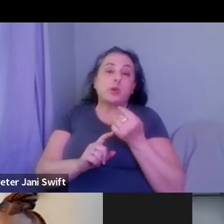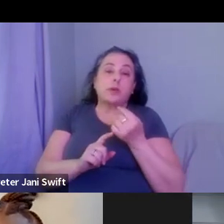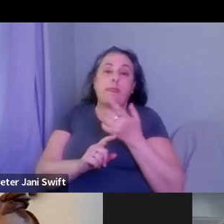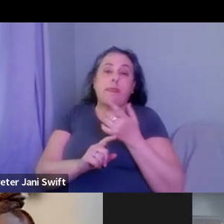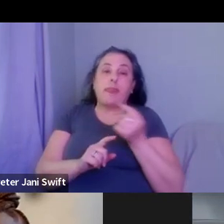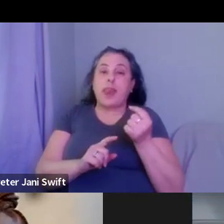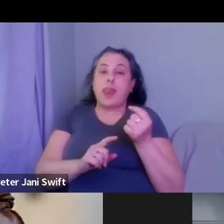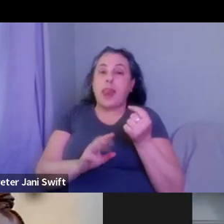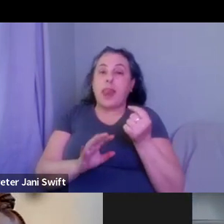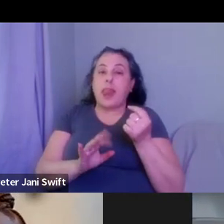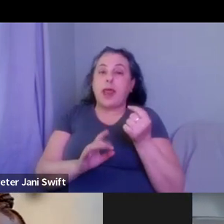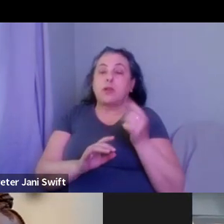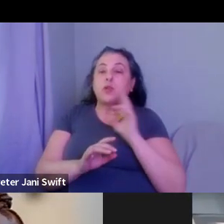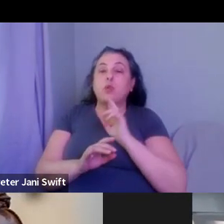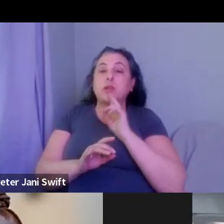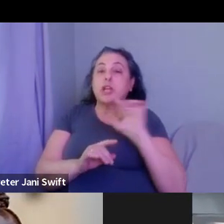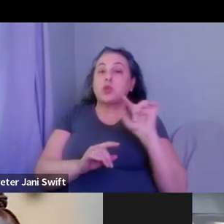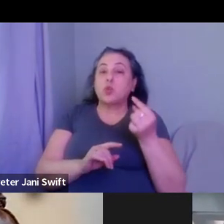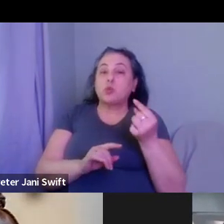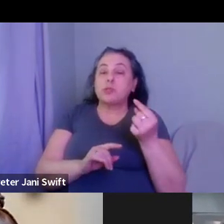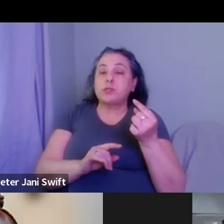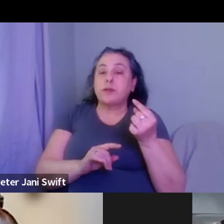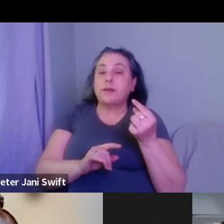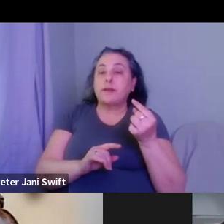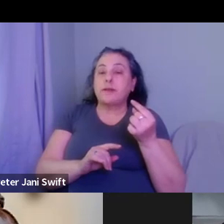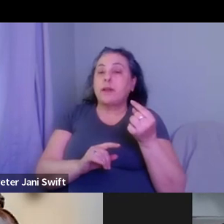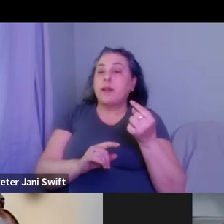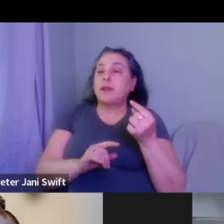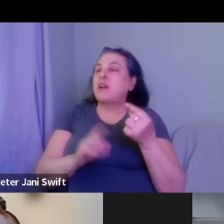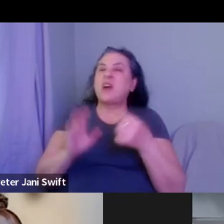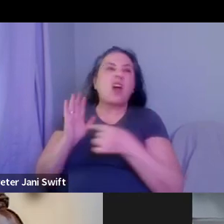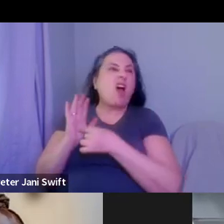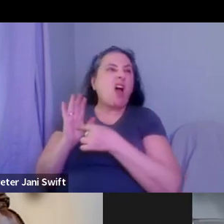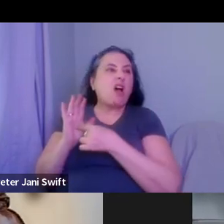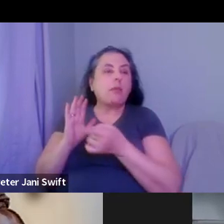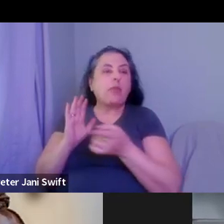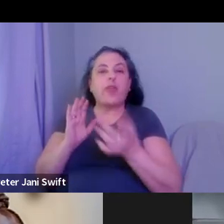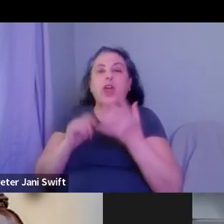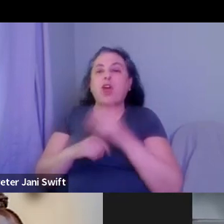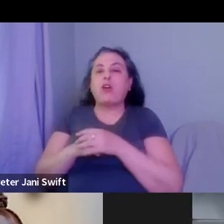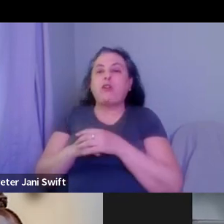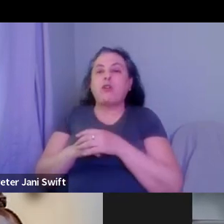the restaurant groups and call them out or bring attention to their